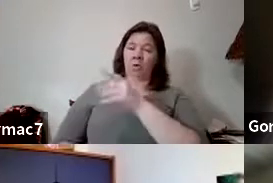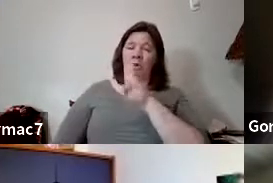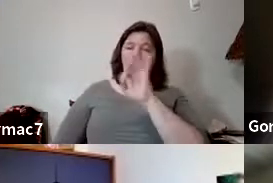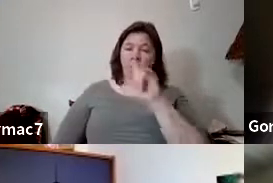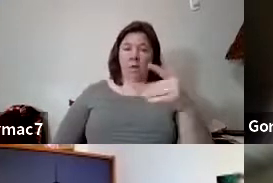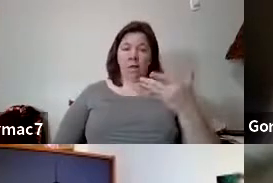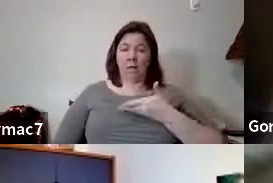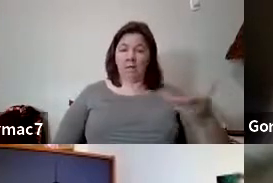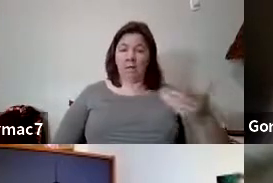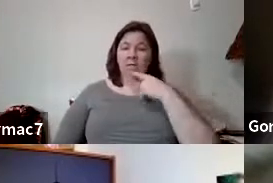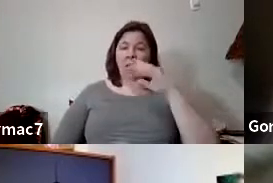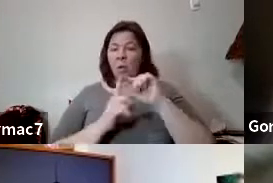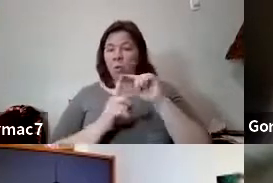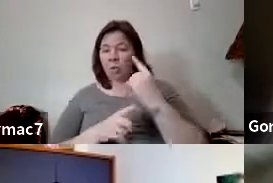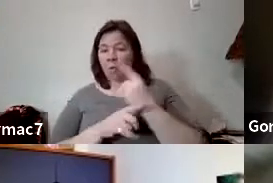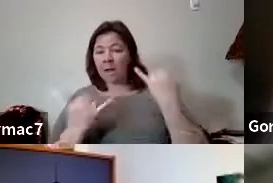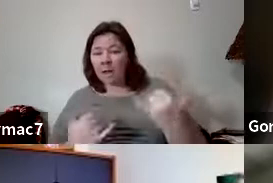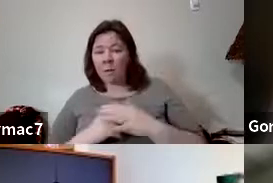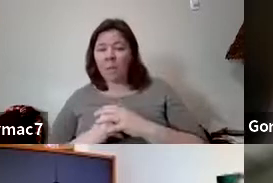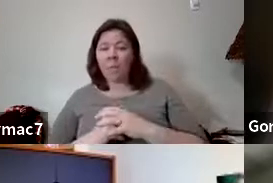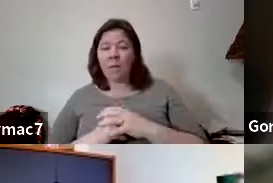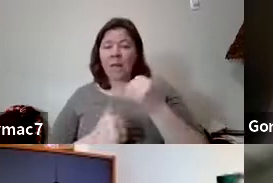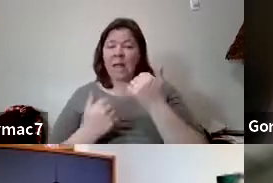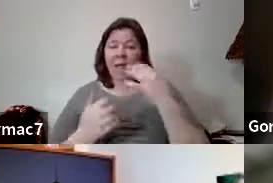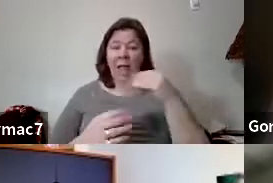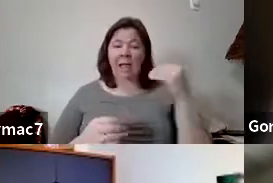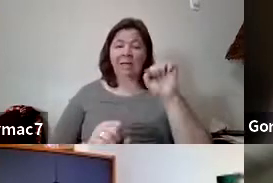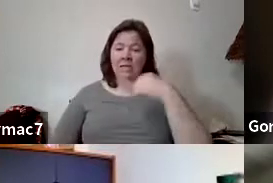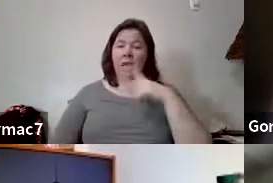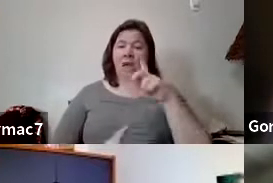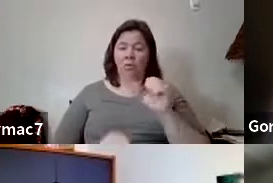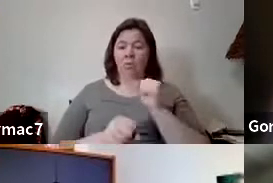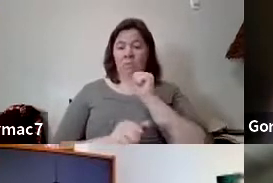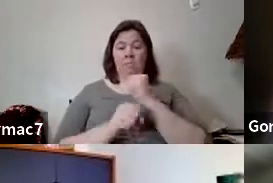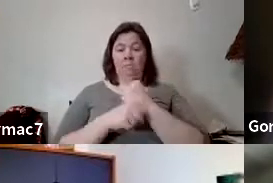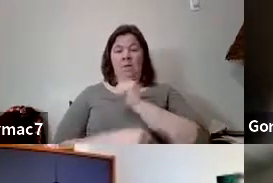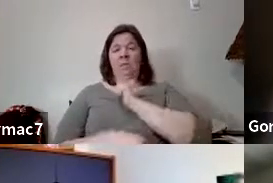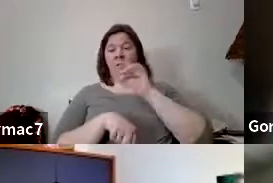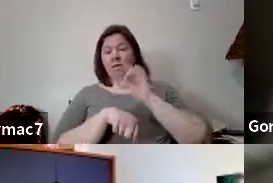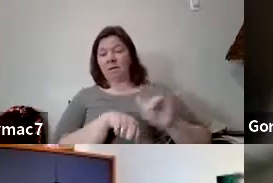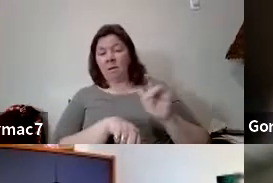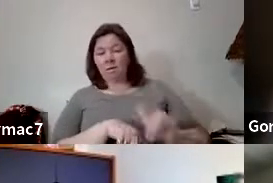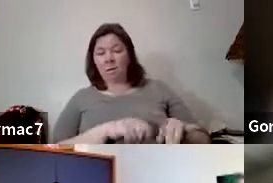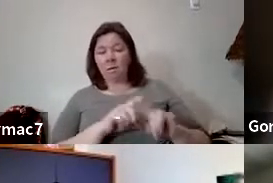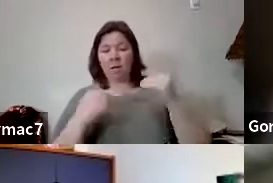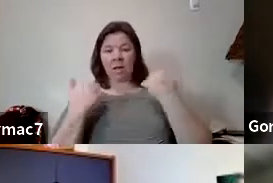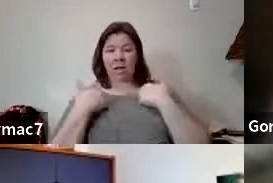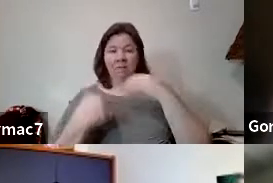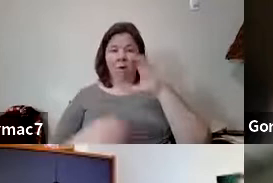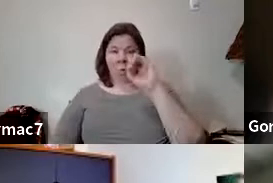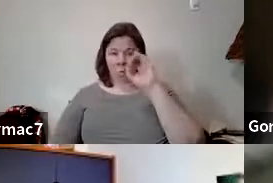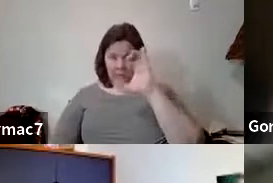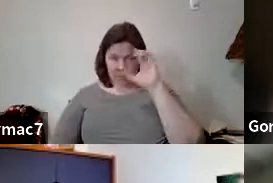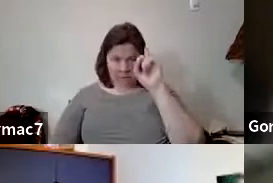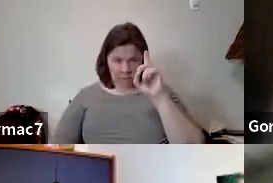over to say a word just now. And yes, I do make myself available. Unfortunately, I've got a bit of OCD when it